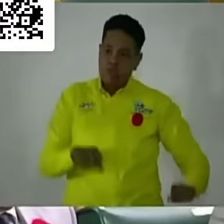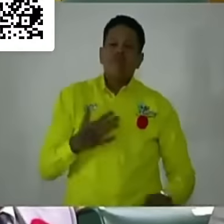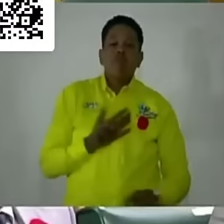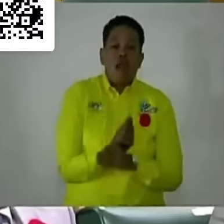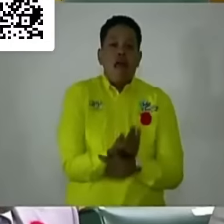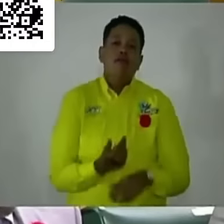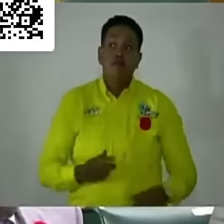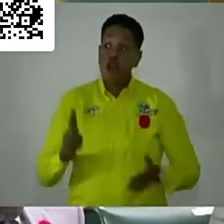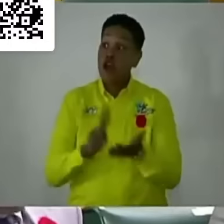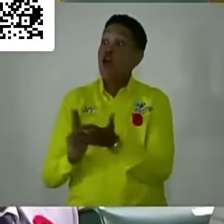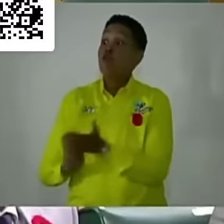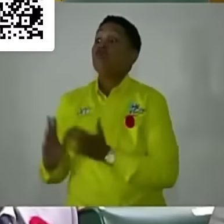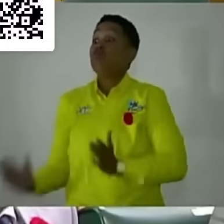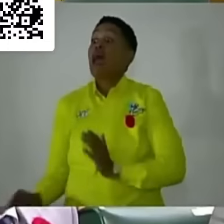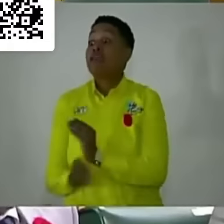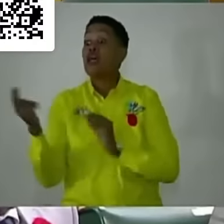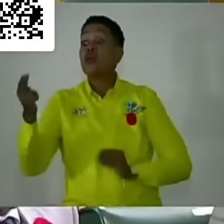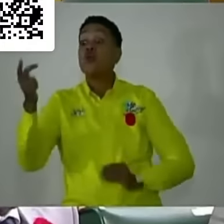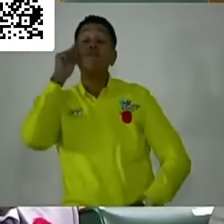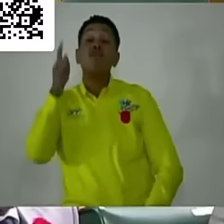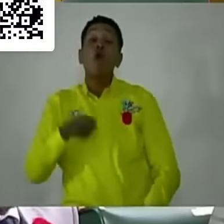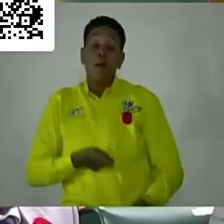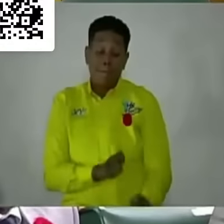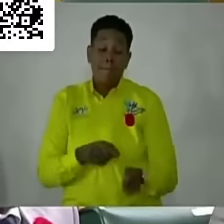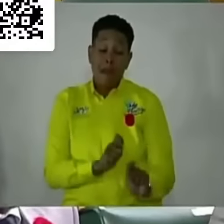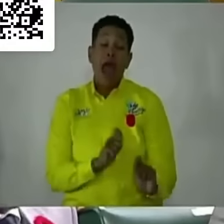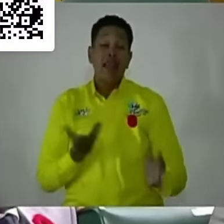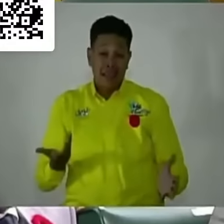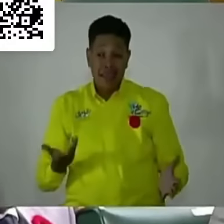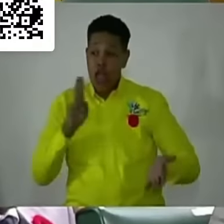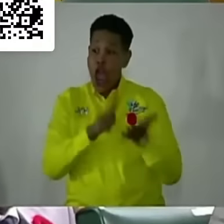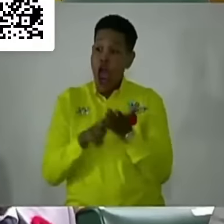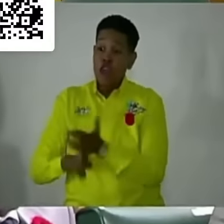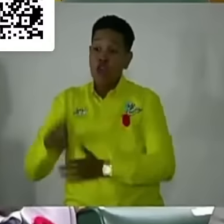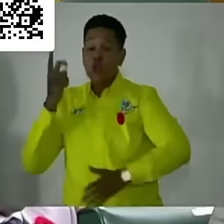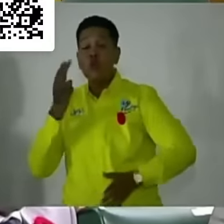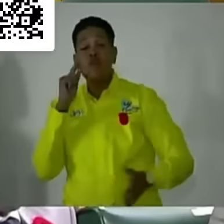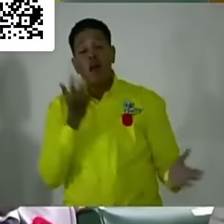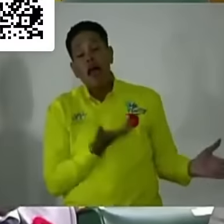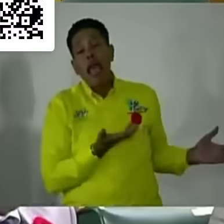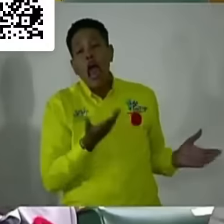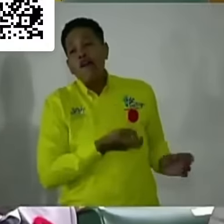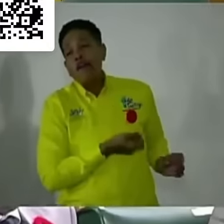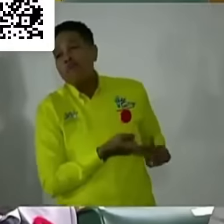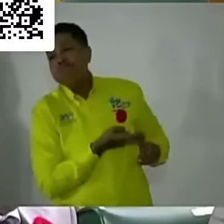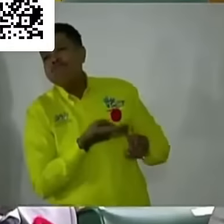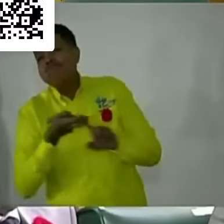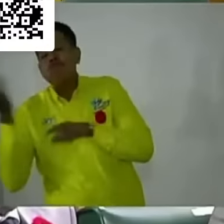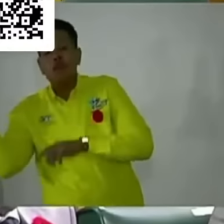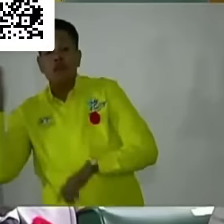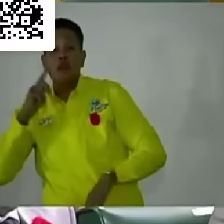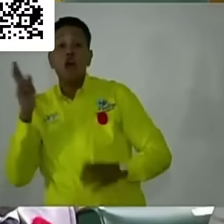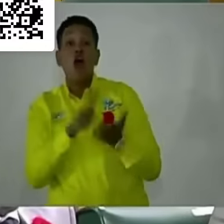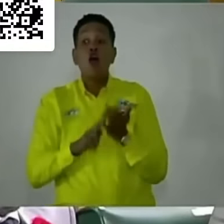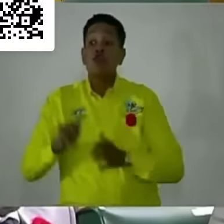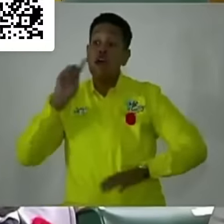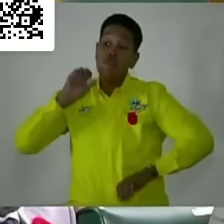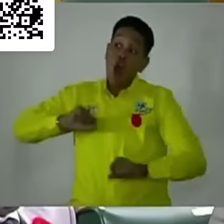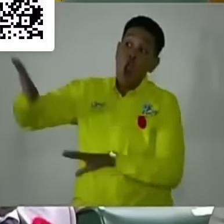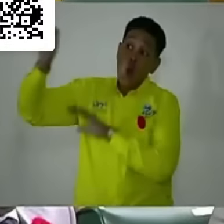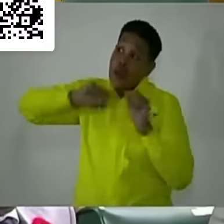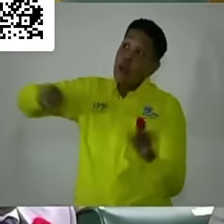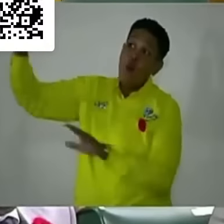Contractors are used for mining. Contractors are used for haulage. Contractors are used for loading at the